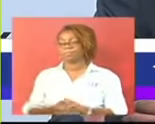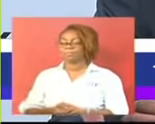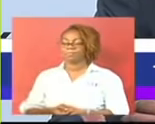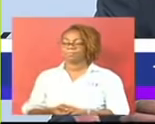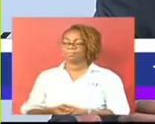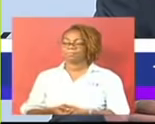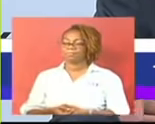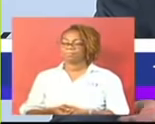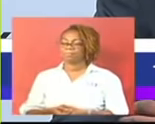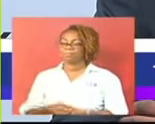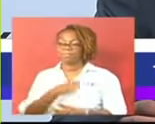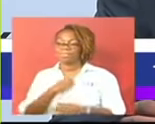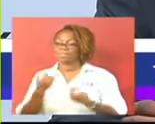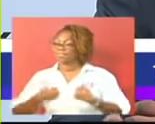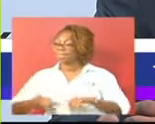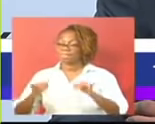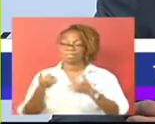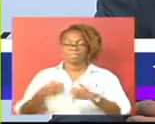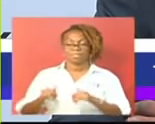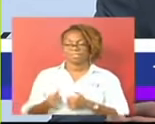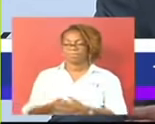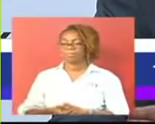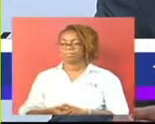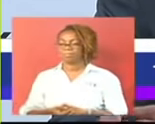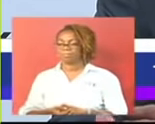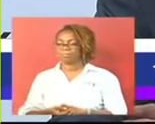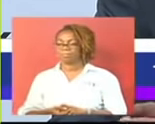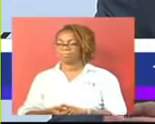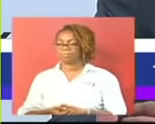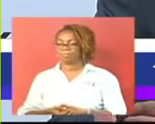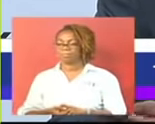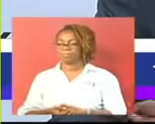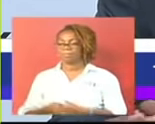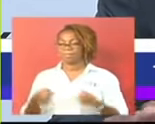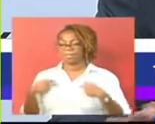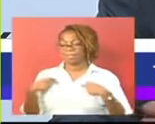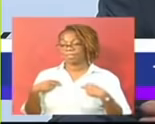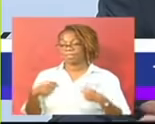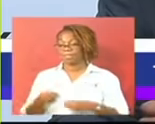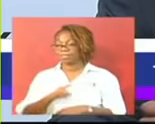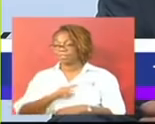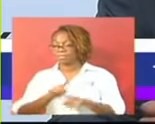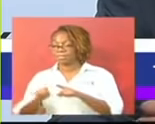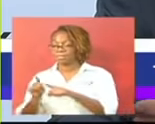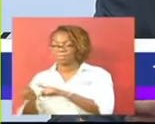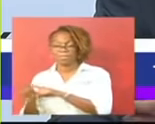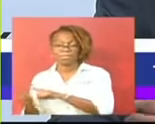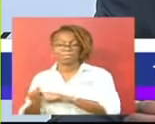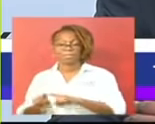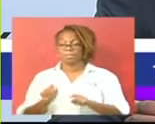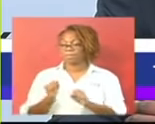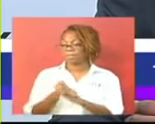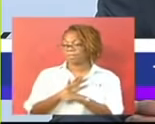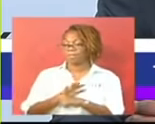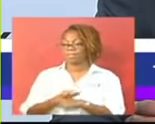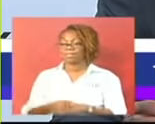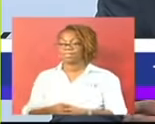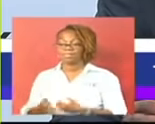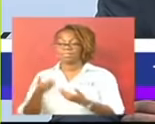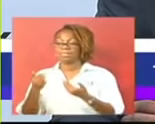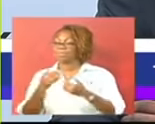still the risk of additional introduction of other forms or other variants which are more transmissible. So you don't want to take away a layer